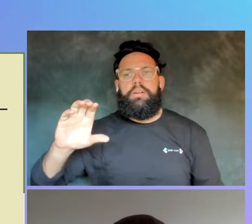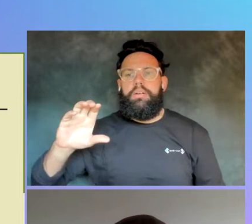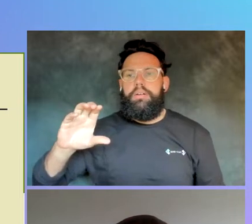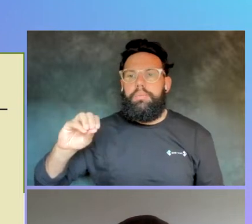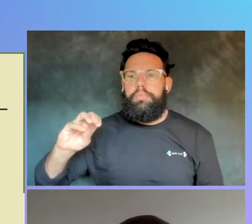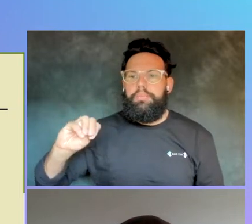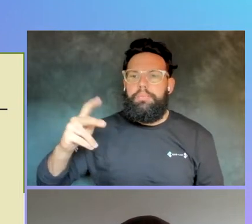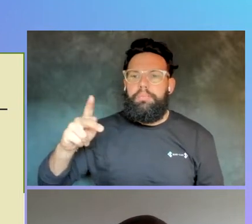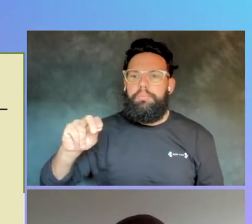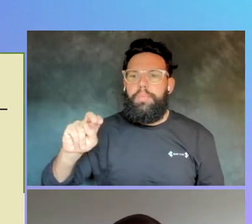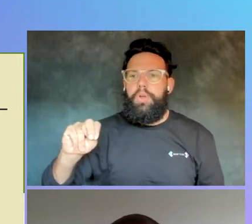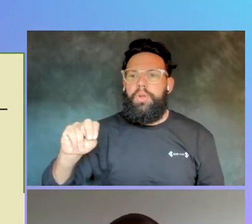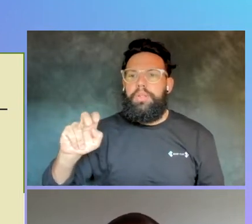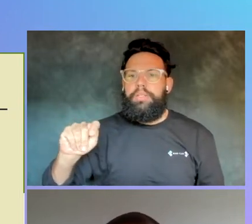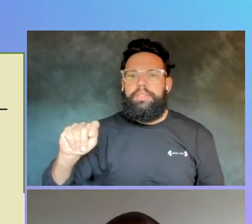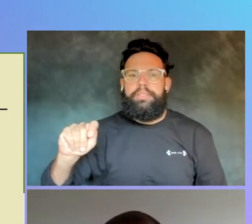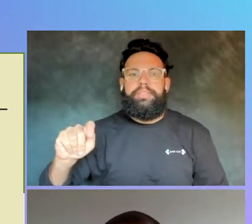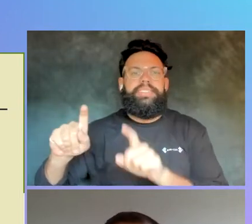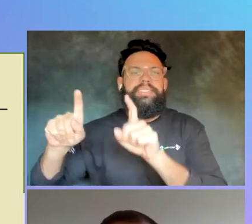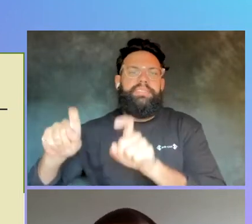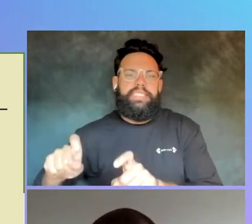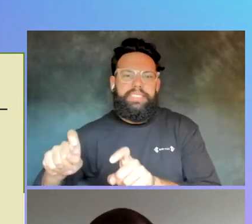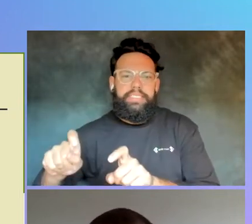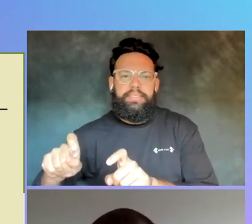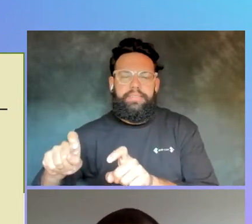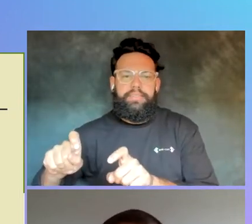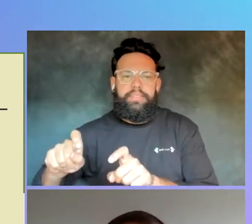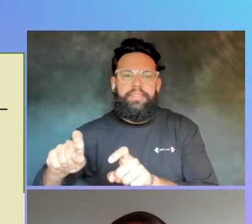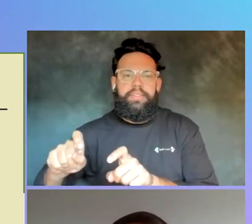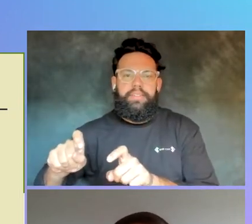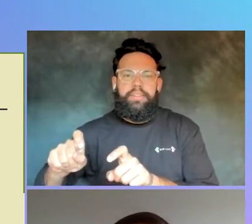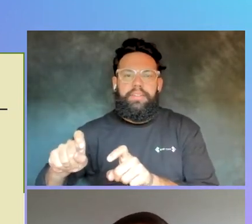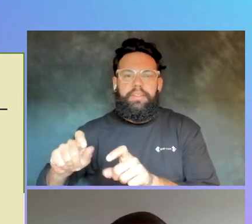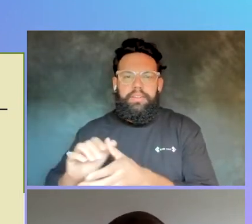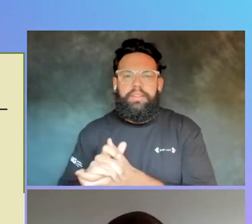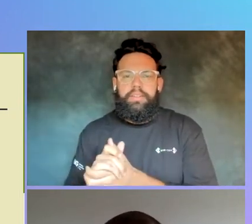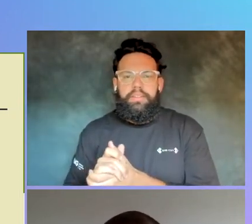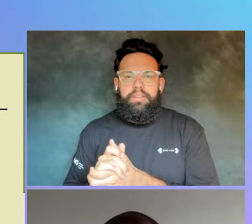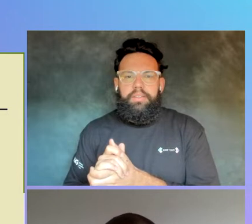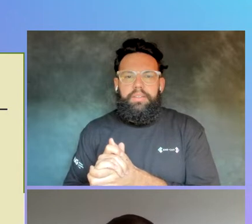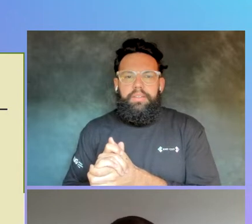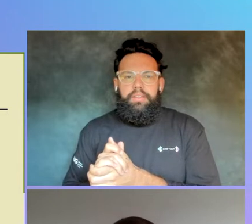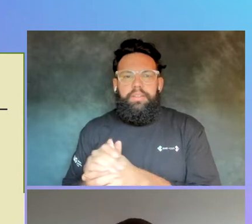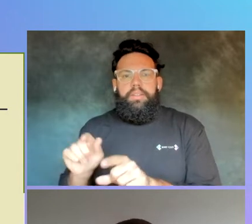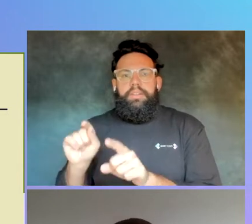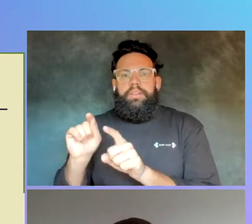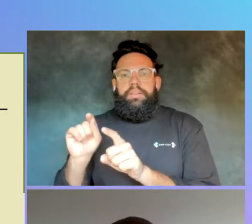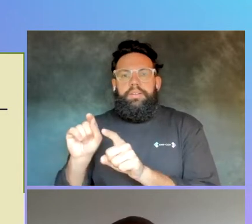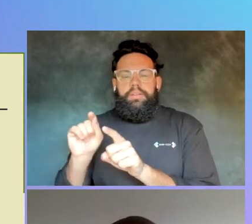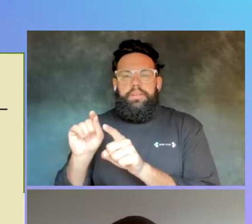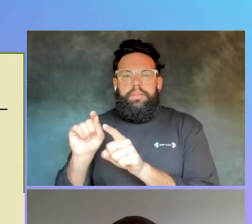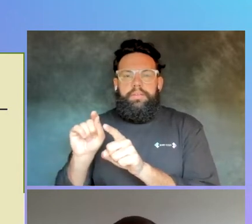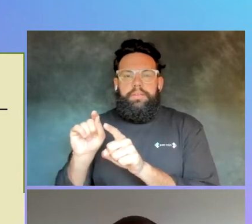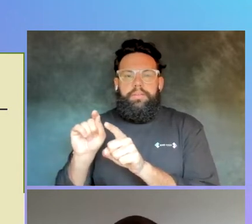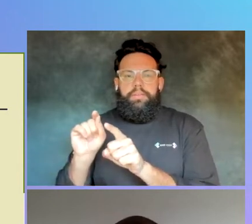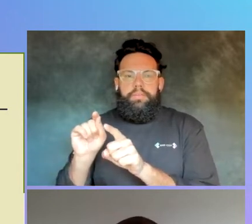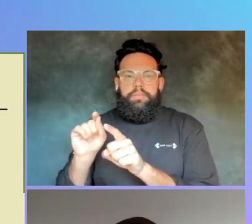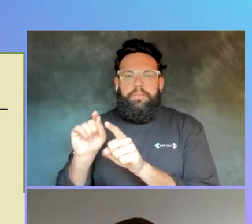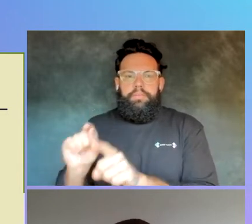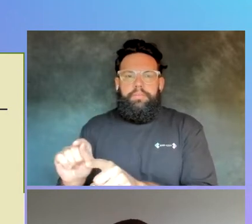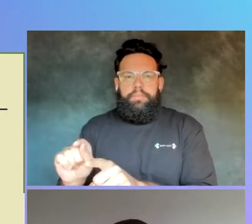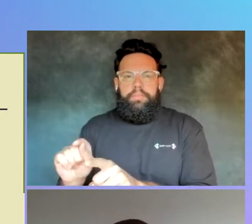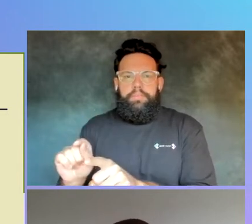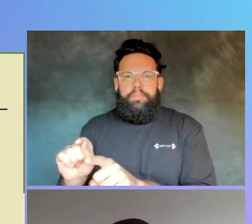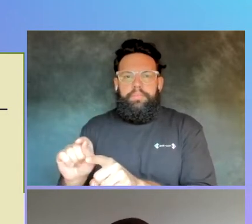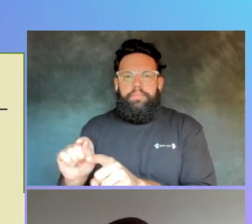is, on the contrary to typical end-to-end tests which load web pages, this